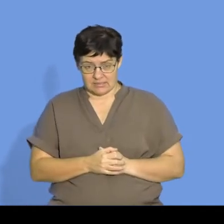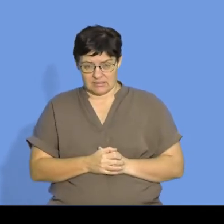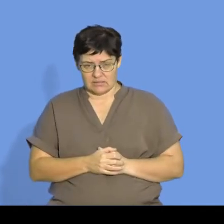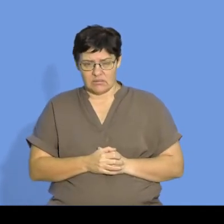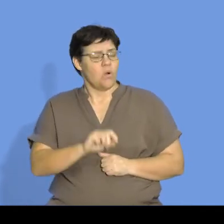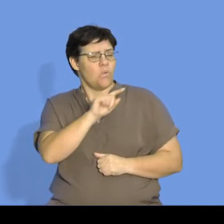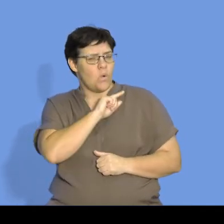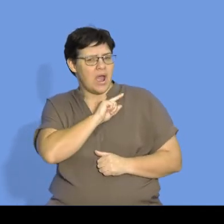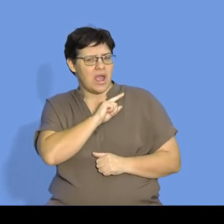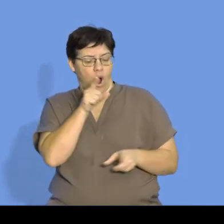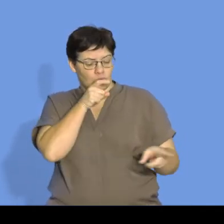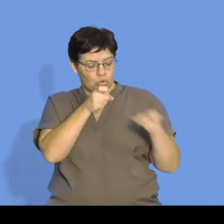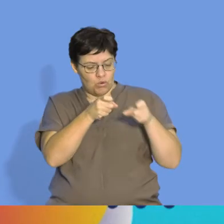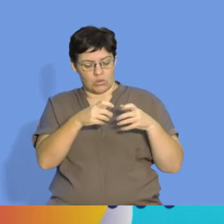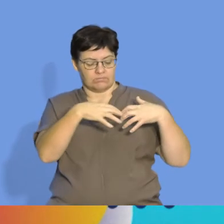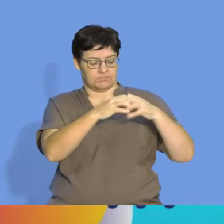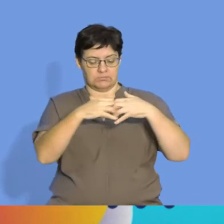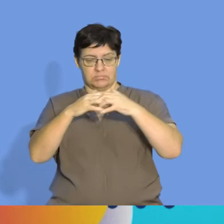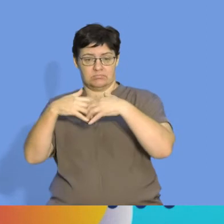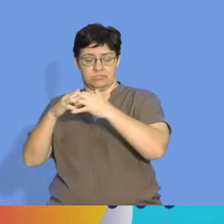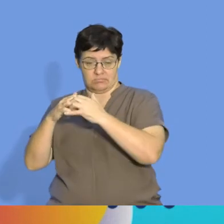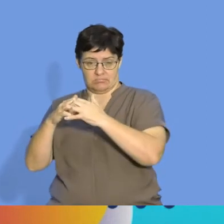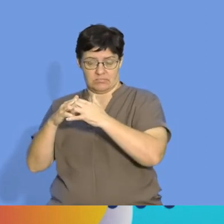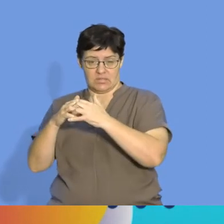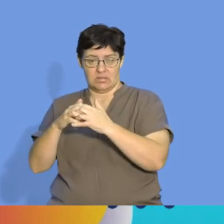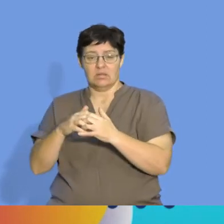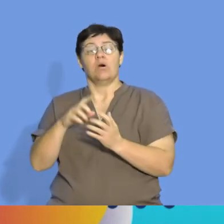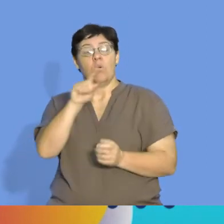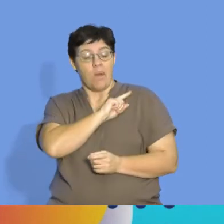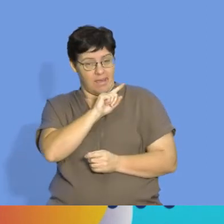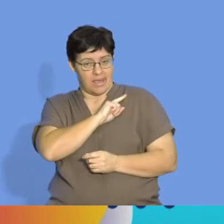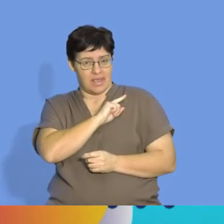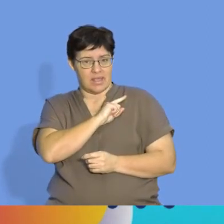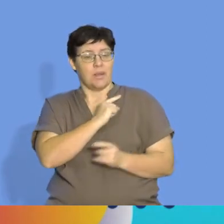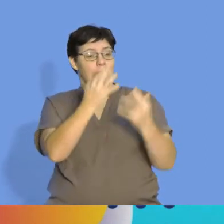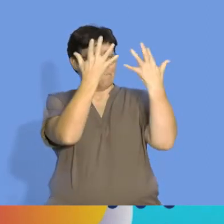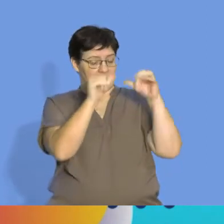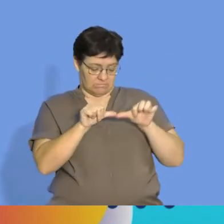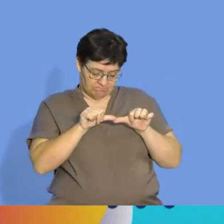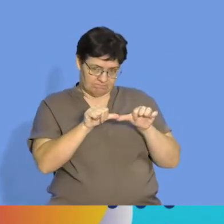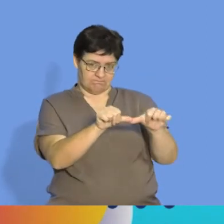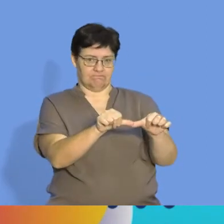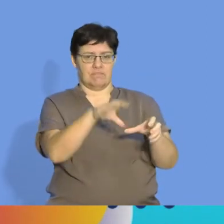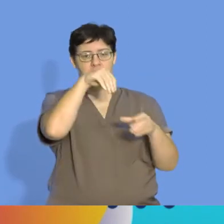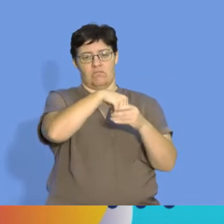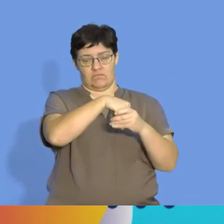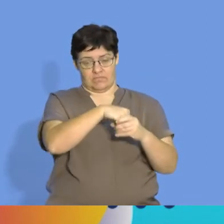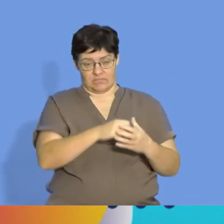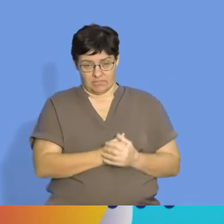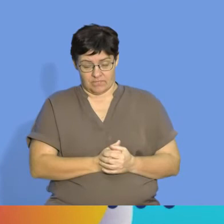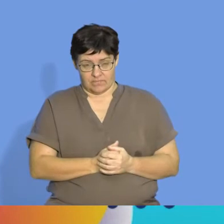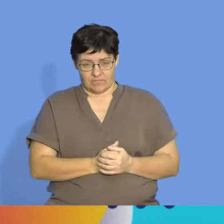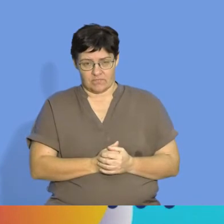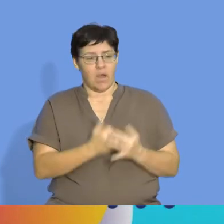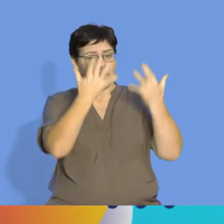have controls in place to ensure that we stick within the budgeted amounts. Obviously, when